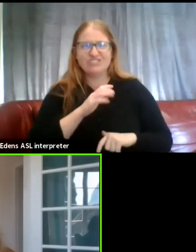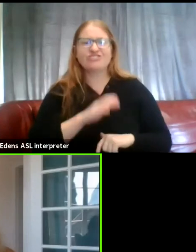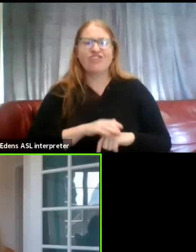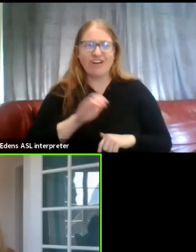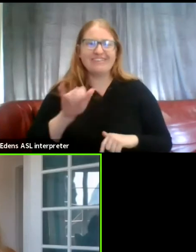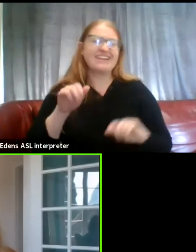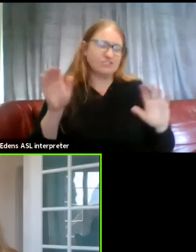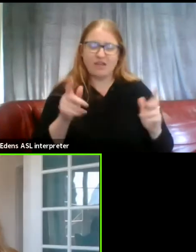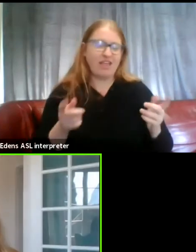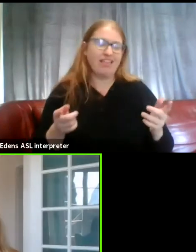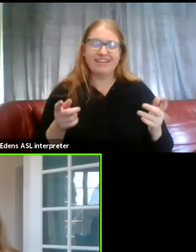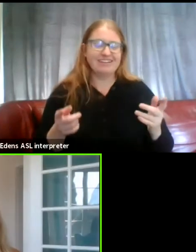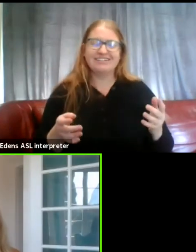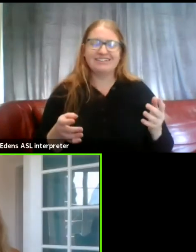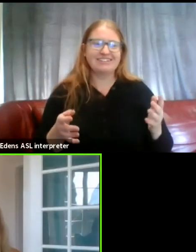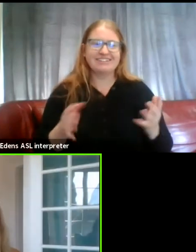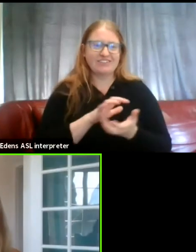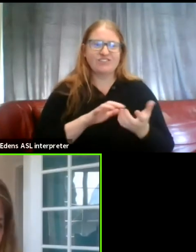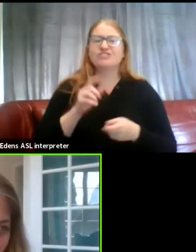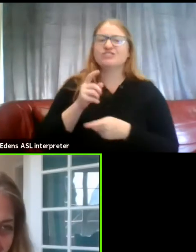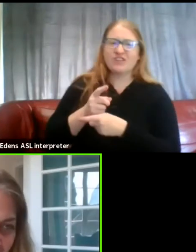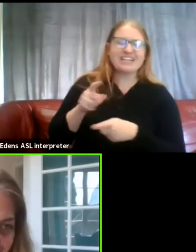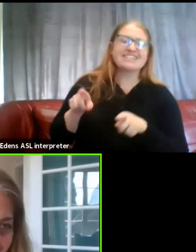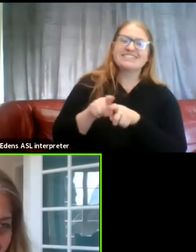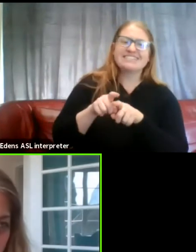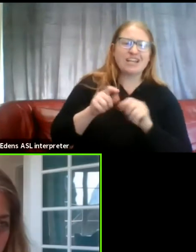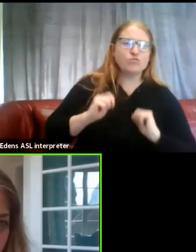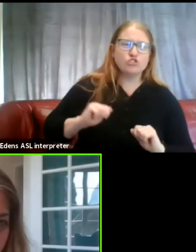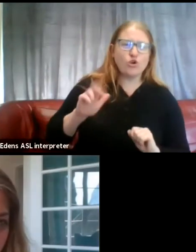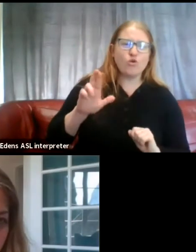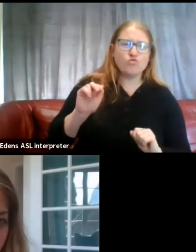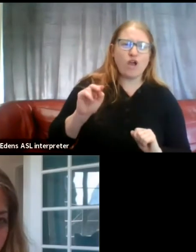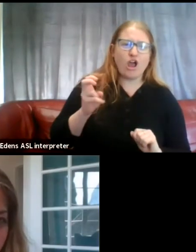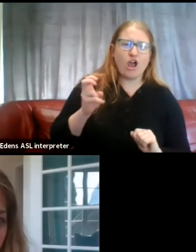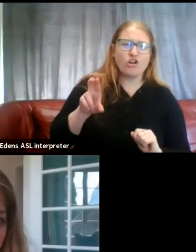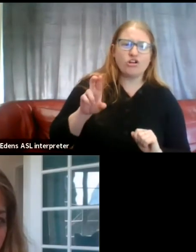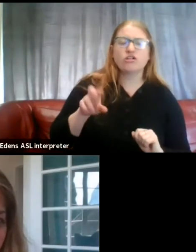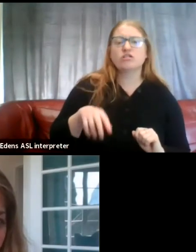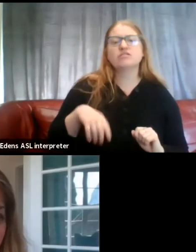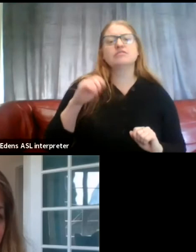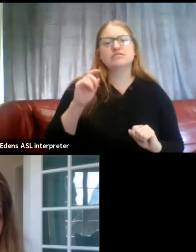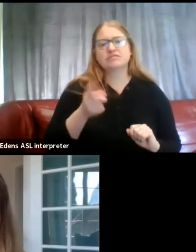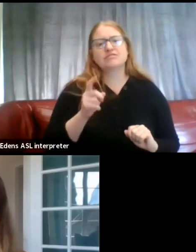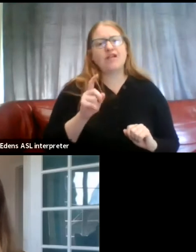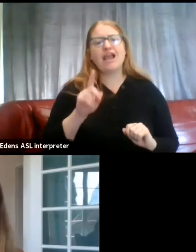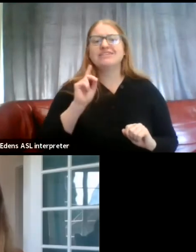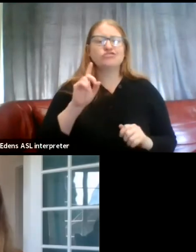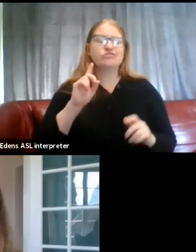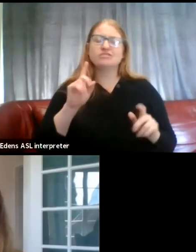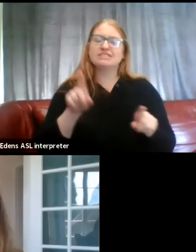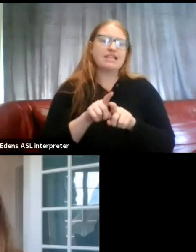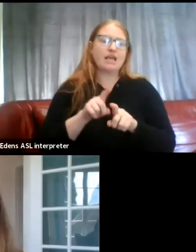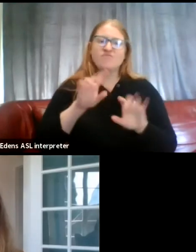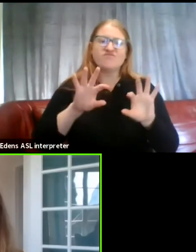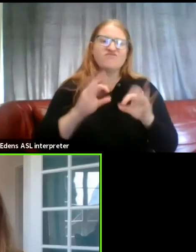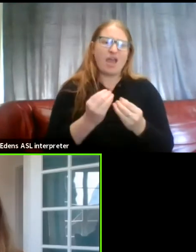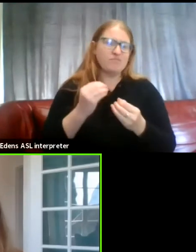Got it. That makes sense though, because it's the same showrunner, right? Isn't it? Well, it's the same. It's a portrait of the same family. Kenya Barris,